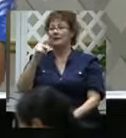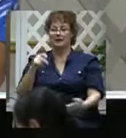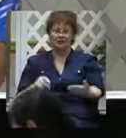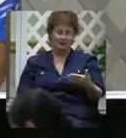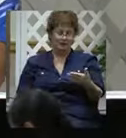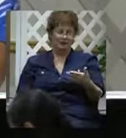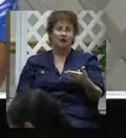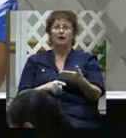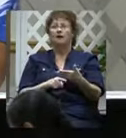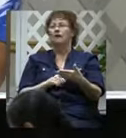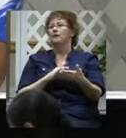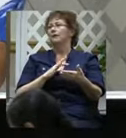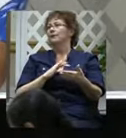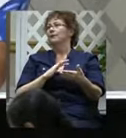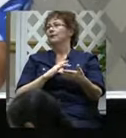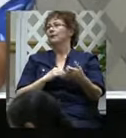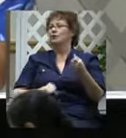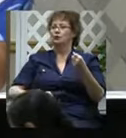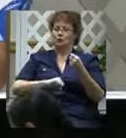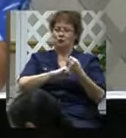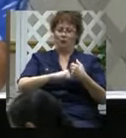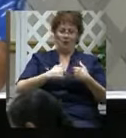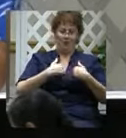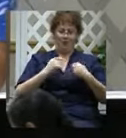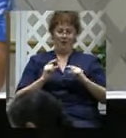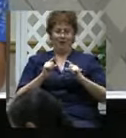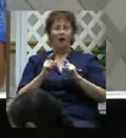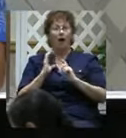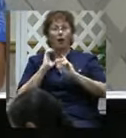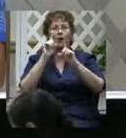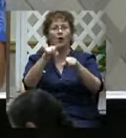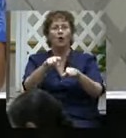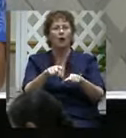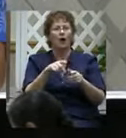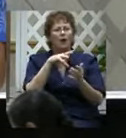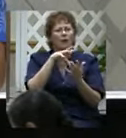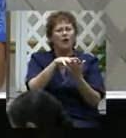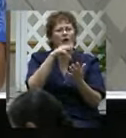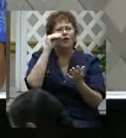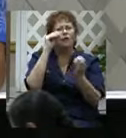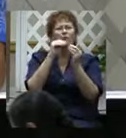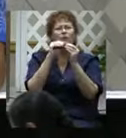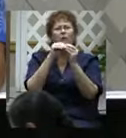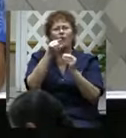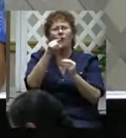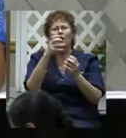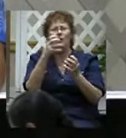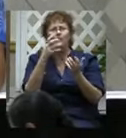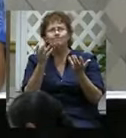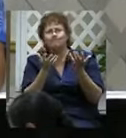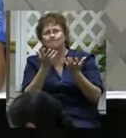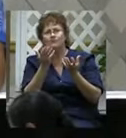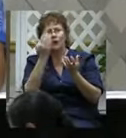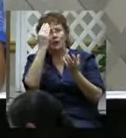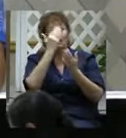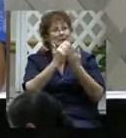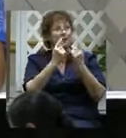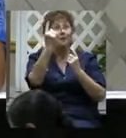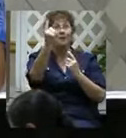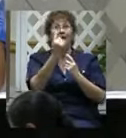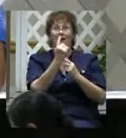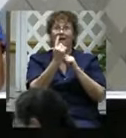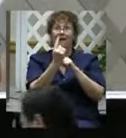you're going to have supports there for me when I attend, I'm in, because I want to learn more about this program, and I want to be there, and I know someone's going to be there to help me.